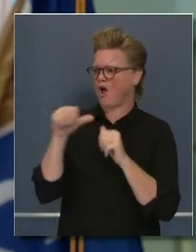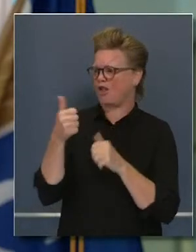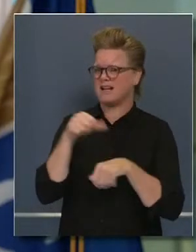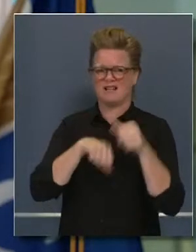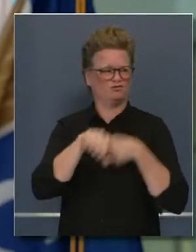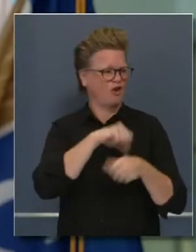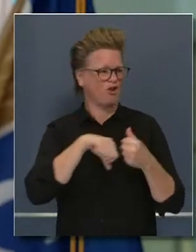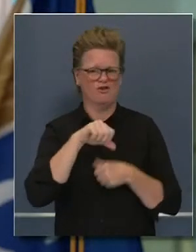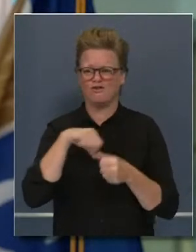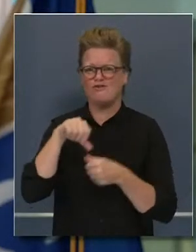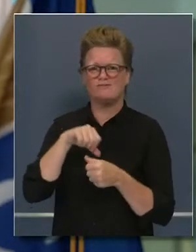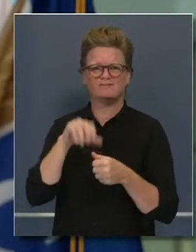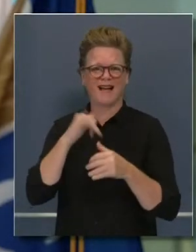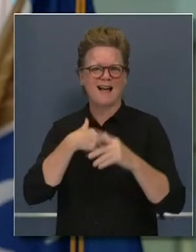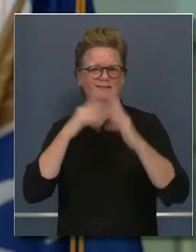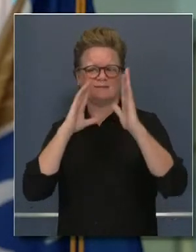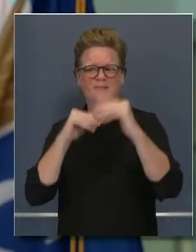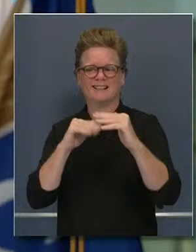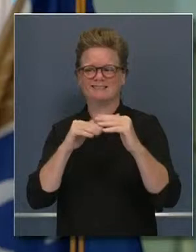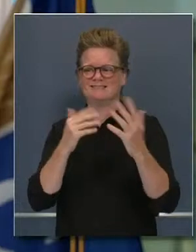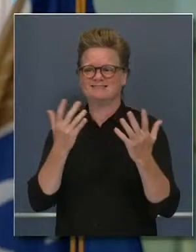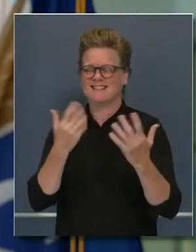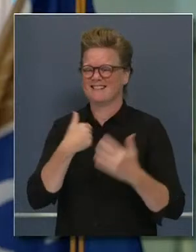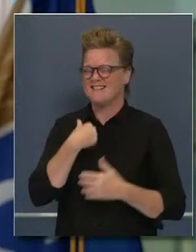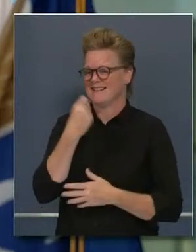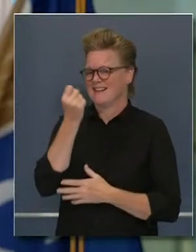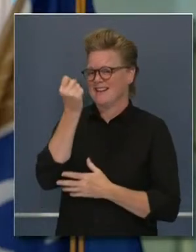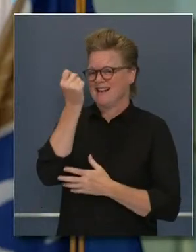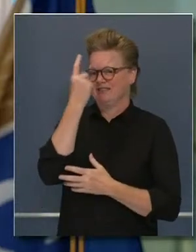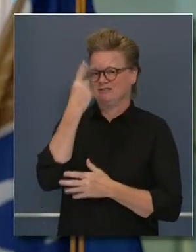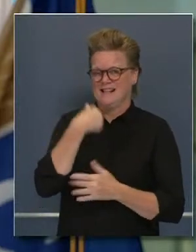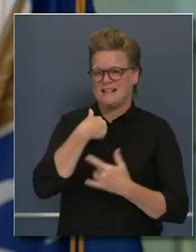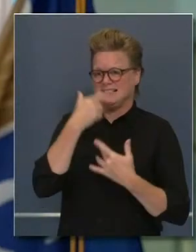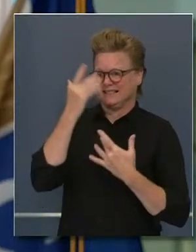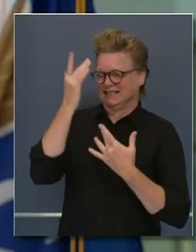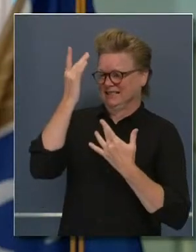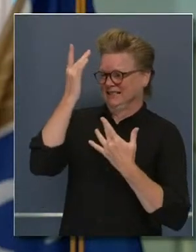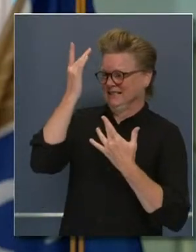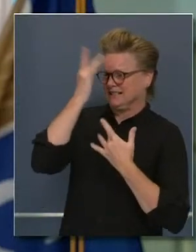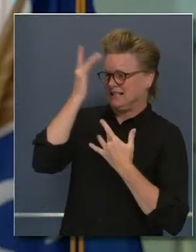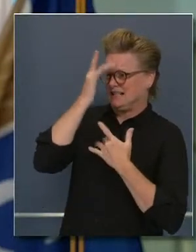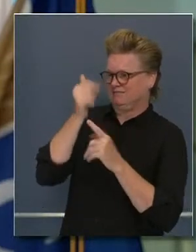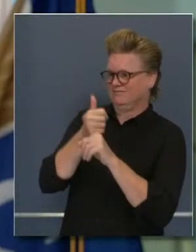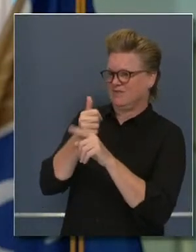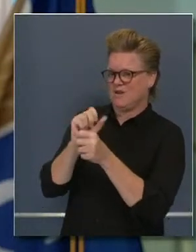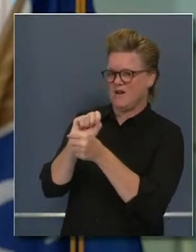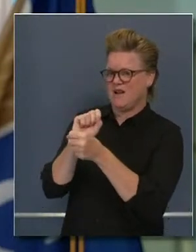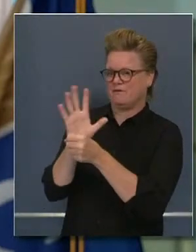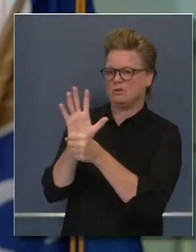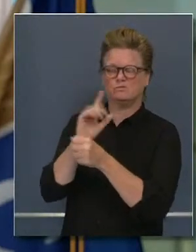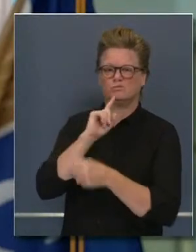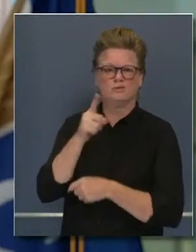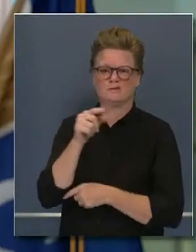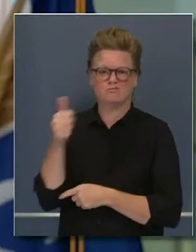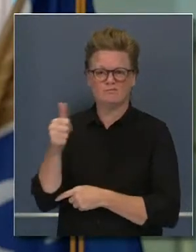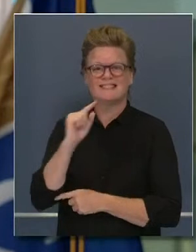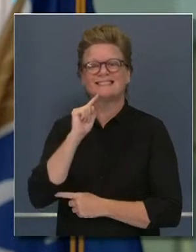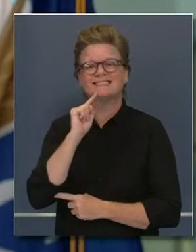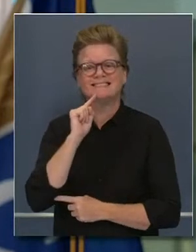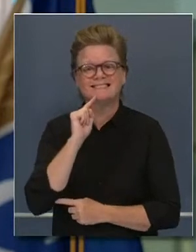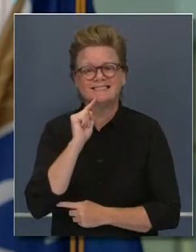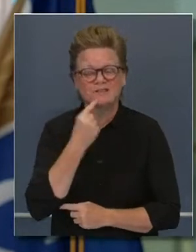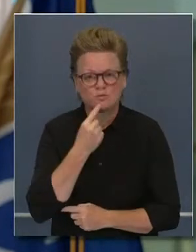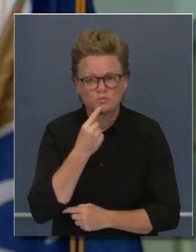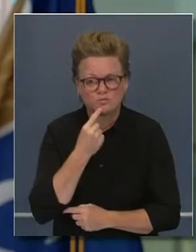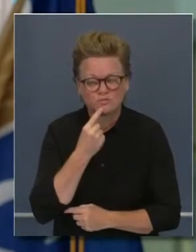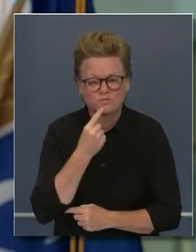cognizant of the reality of the spread of this disease. It does not help to have thousands and thousands of people not practicing physical distancing